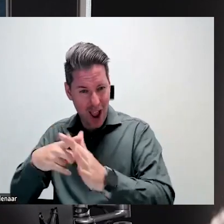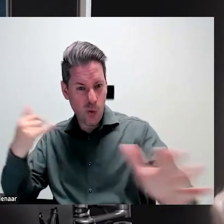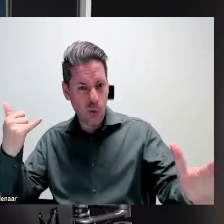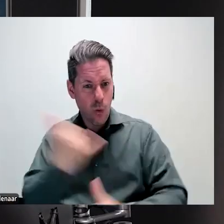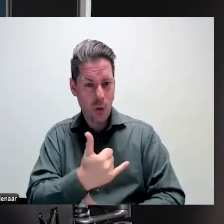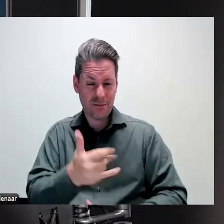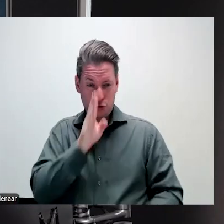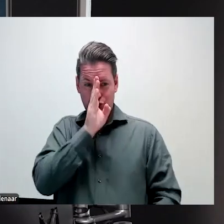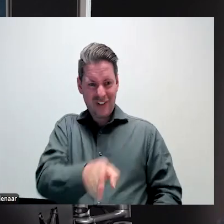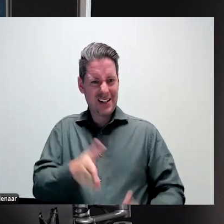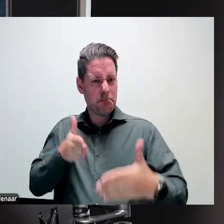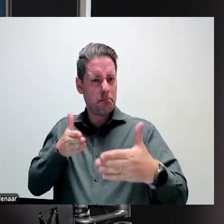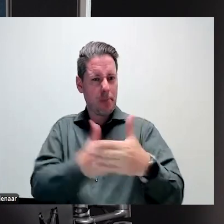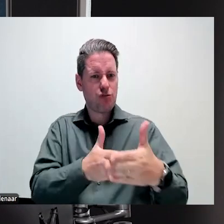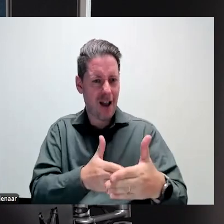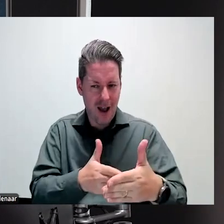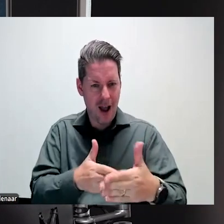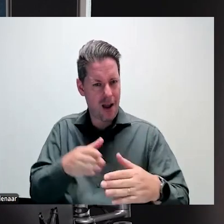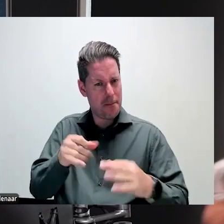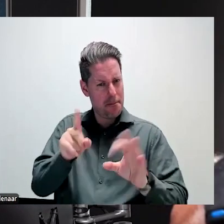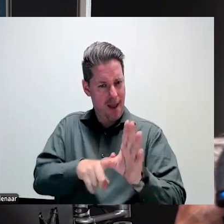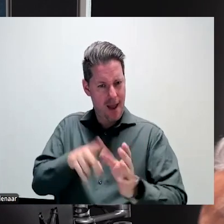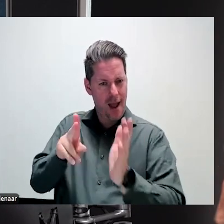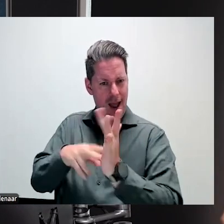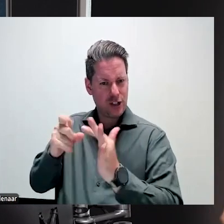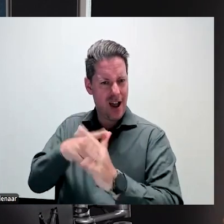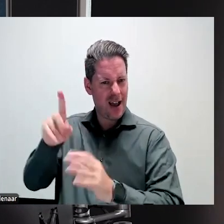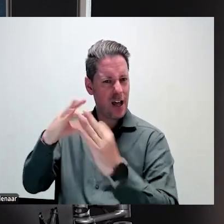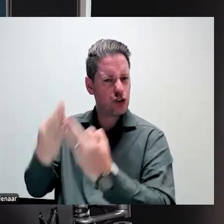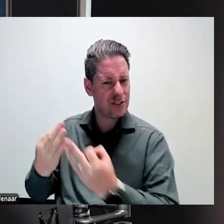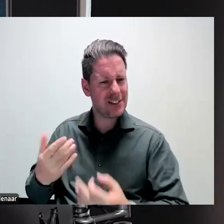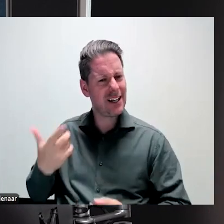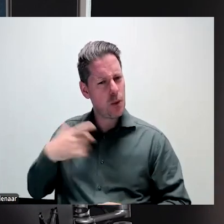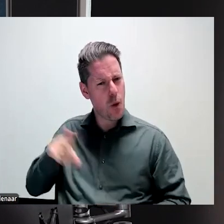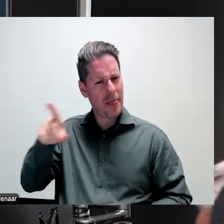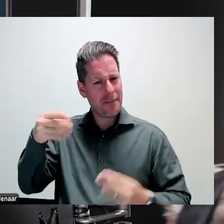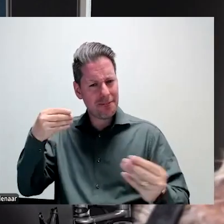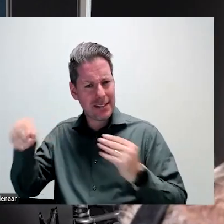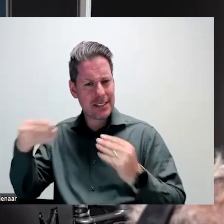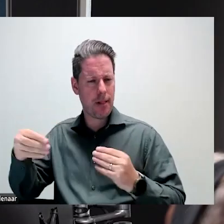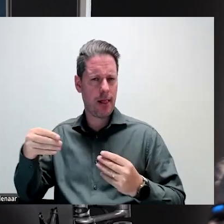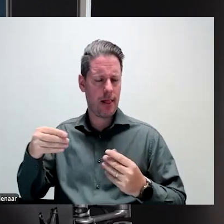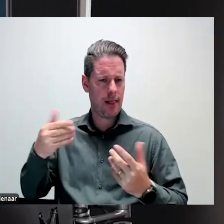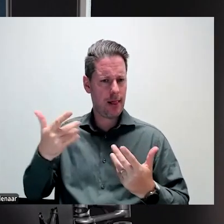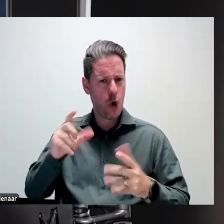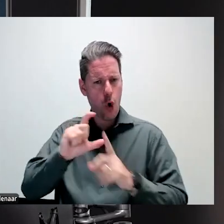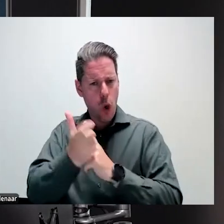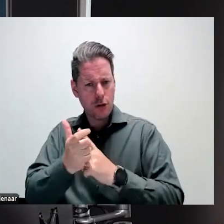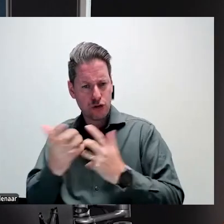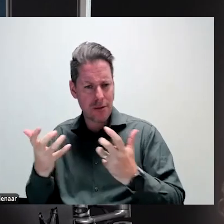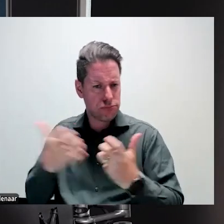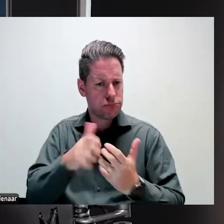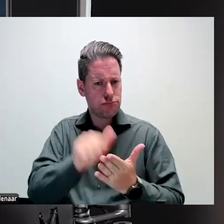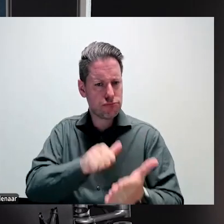that process. And so being flexible and agile and culturally appropriate and linguistically appropriate to the types